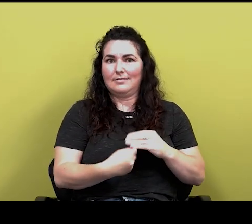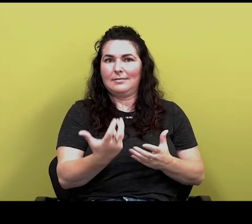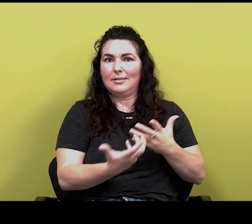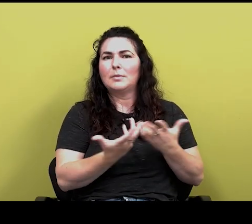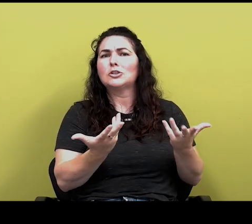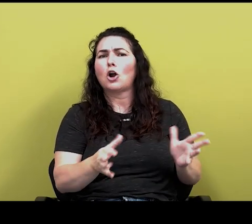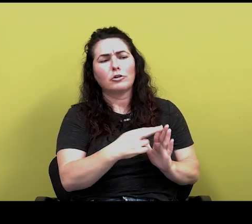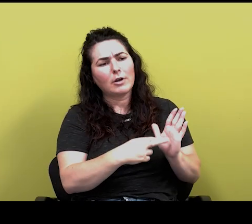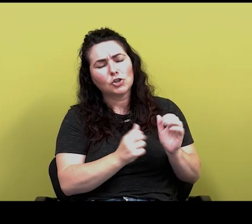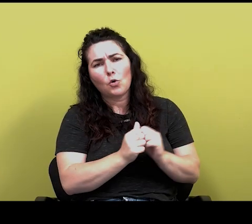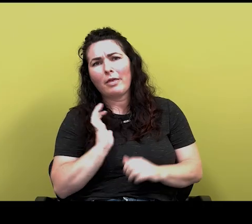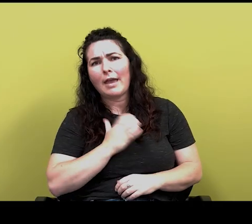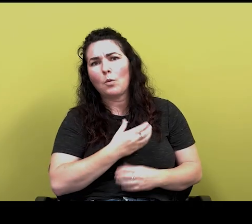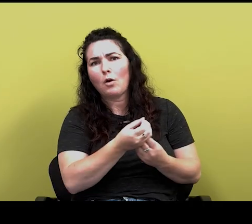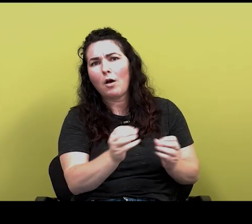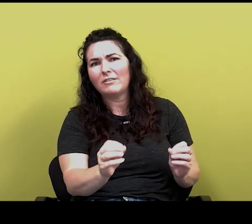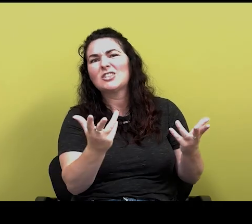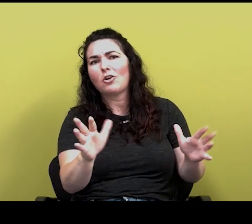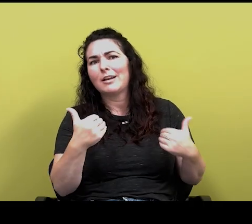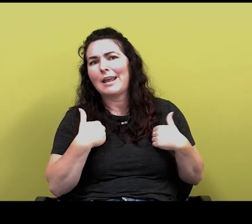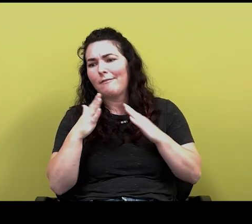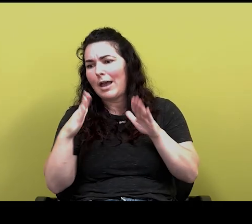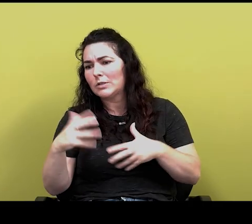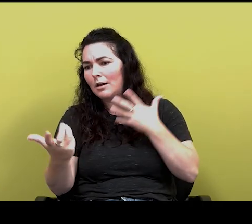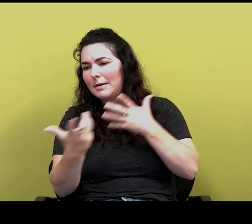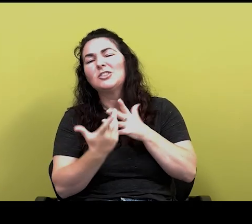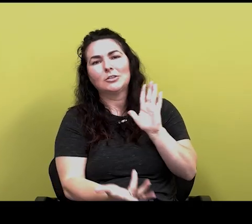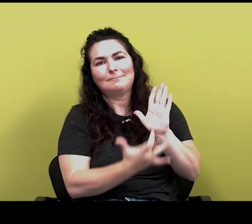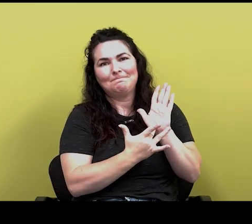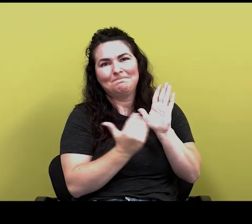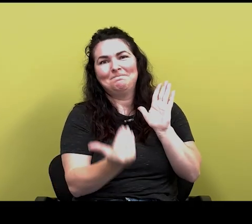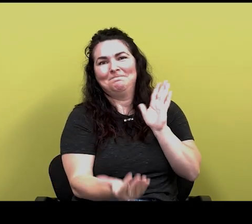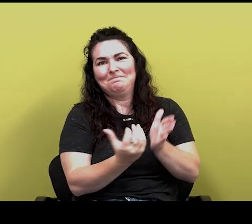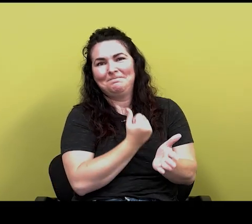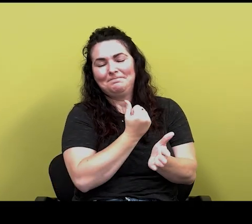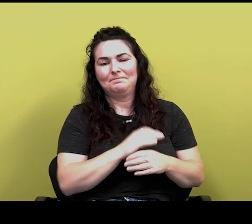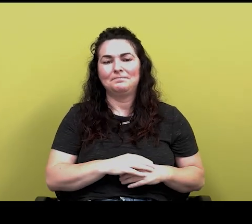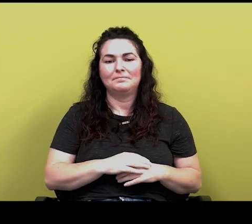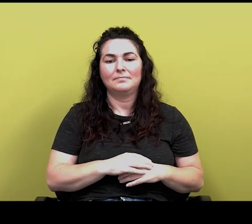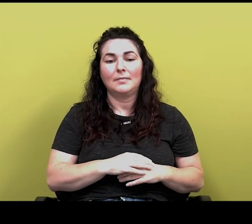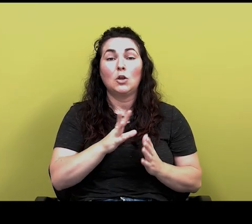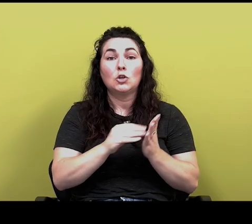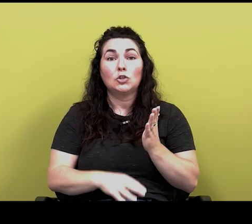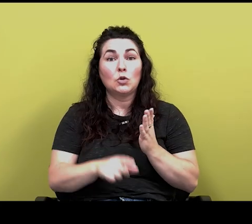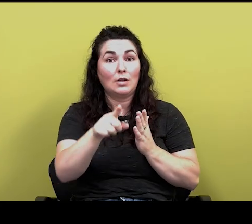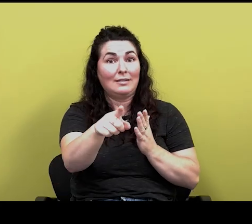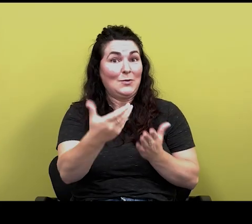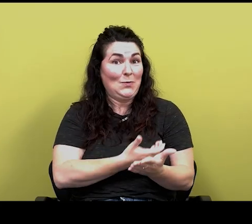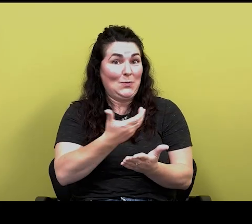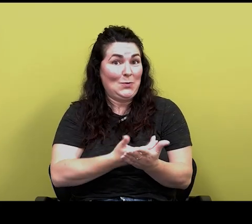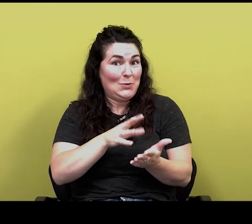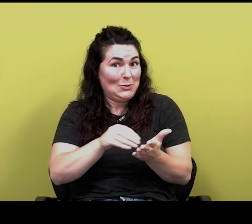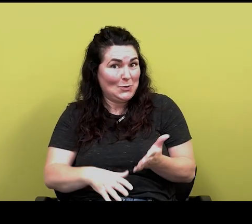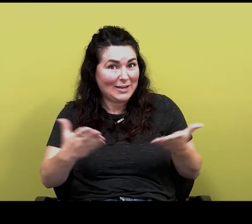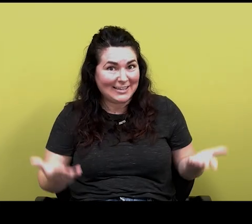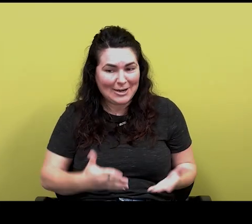if a student is already registered with an on-campus housing accommodation. If a student is new to Ohio State and has not yet